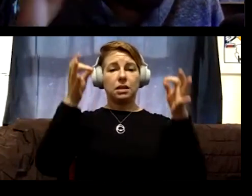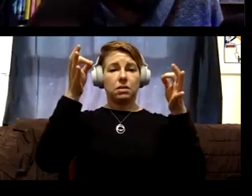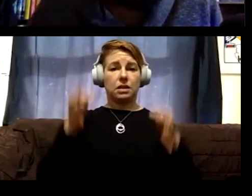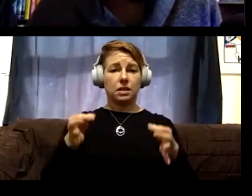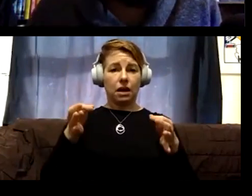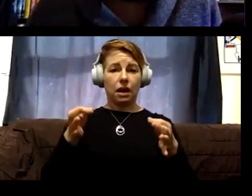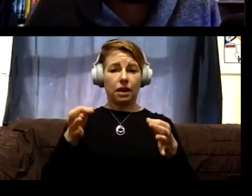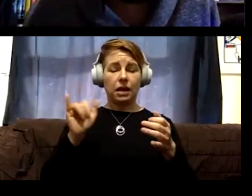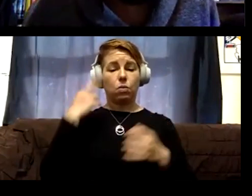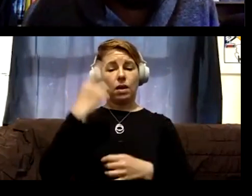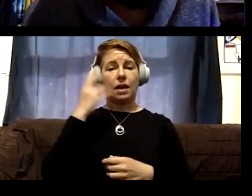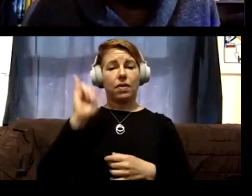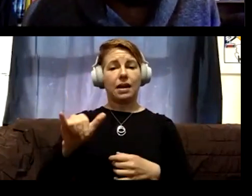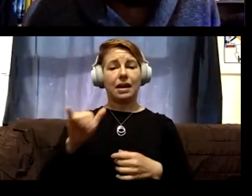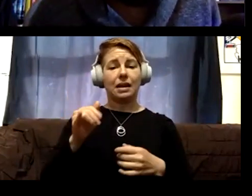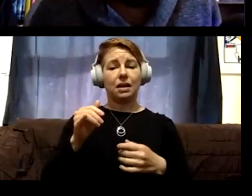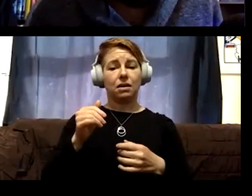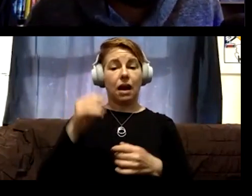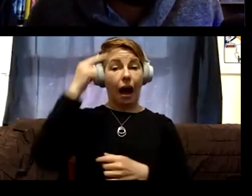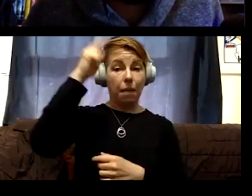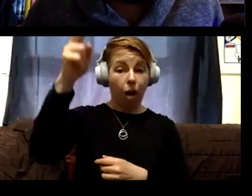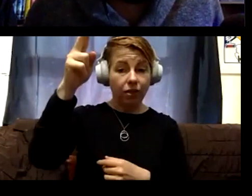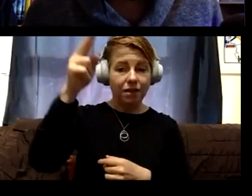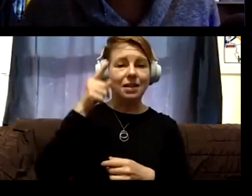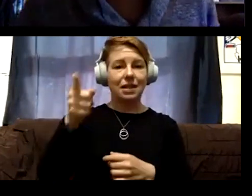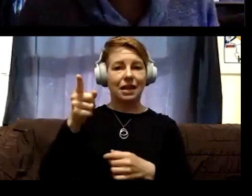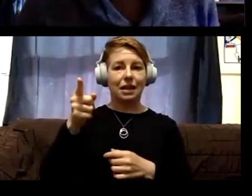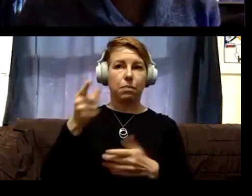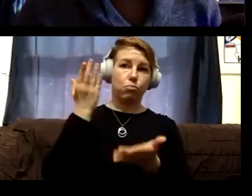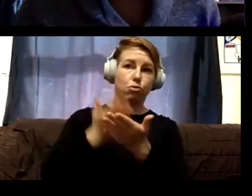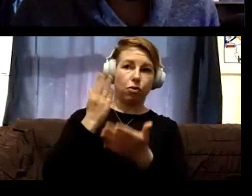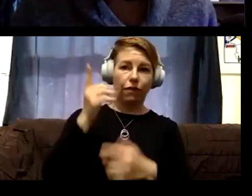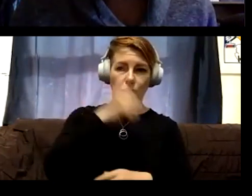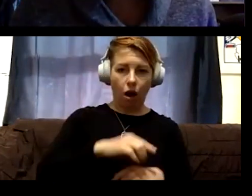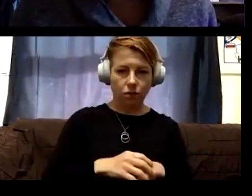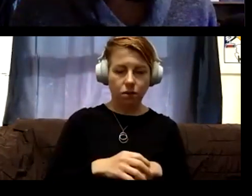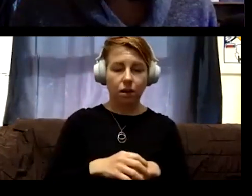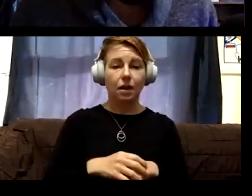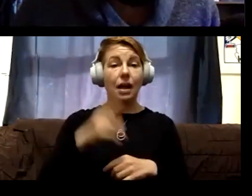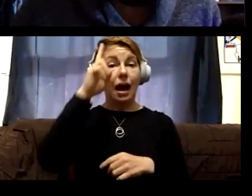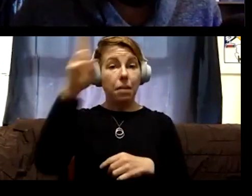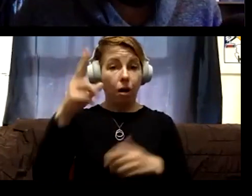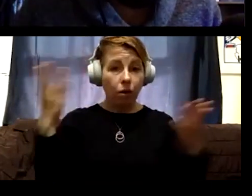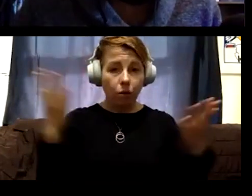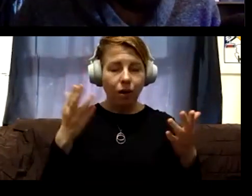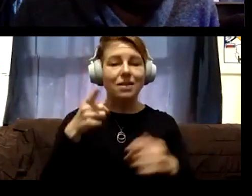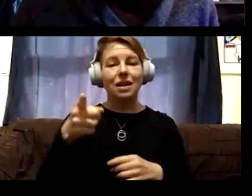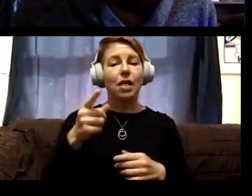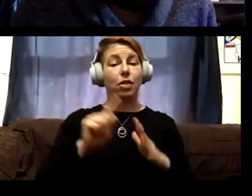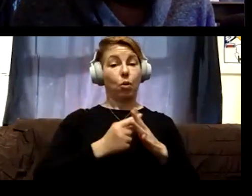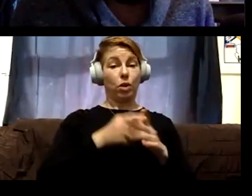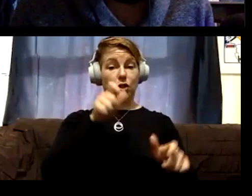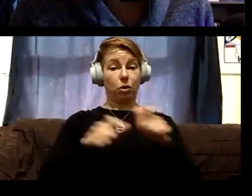Hypothesis, and the hypothesis is this. The original inhabitants of St. Anne weren't wiped out. In